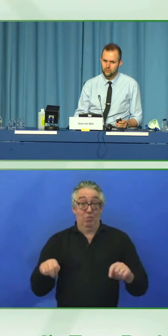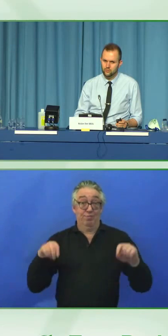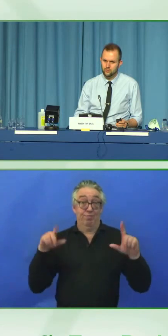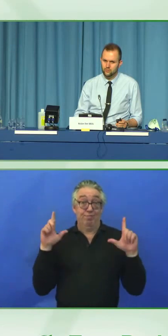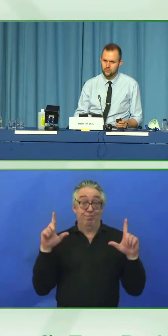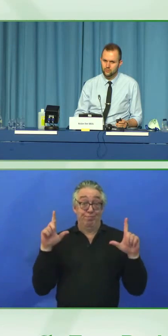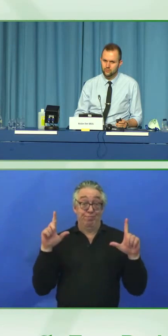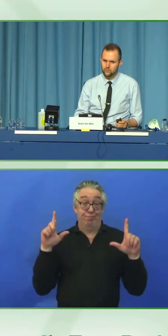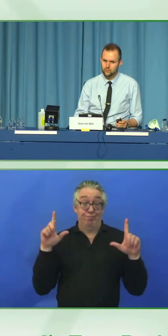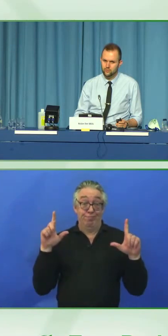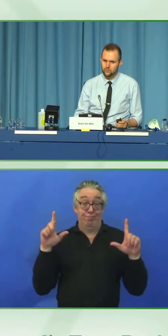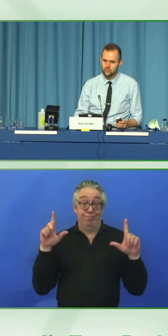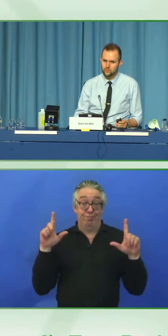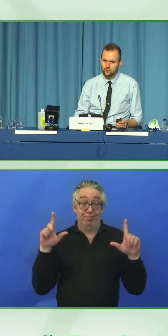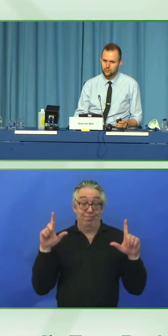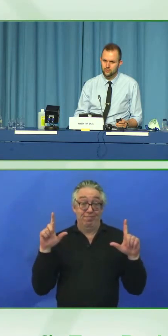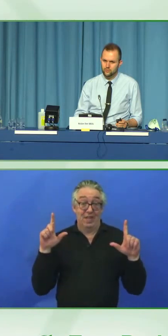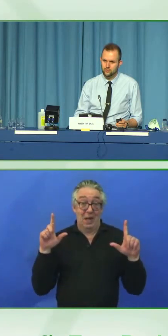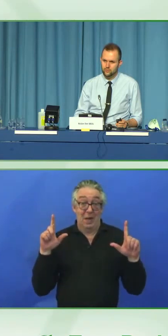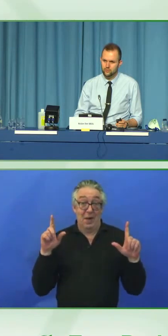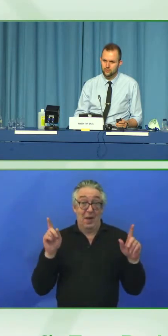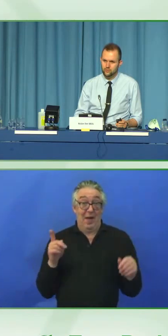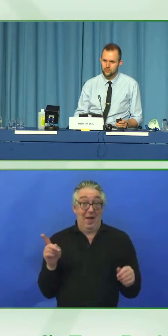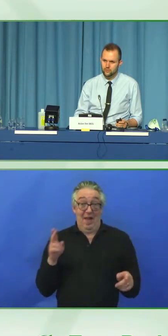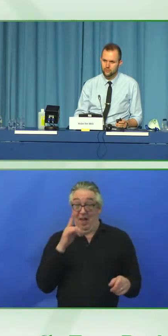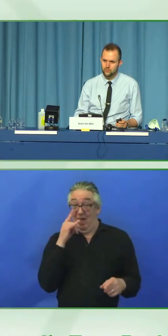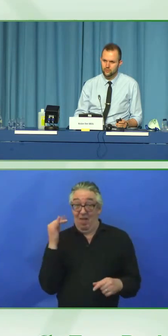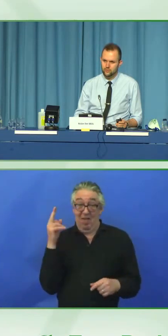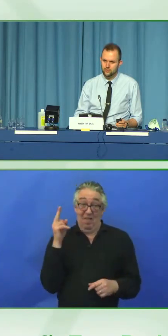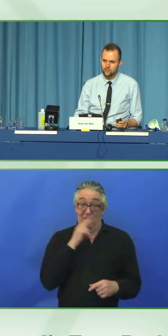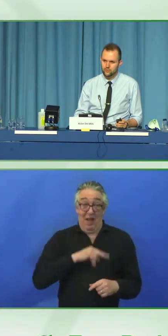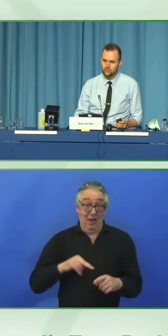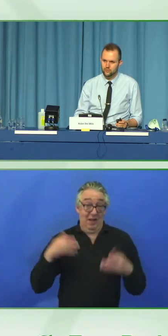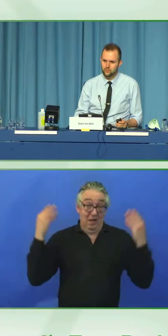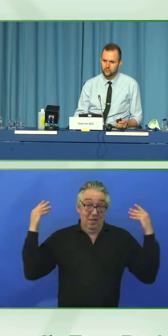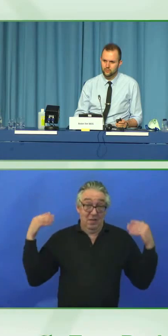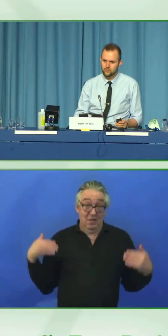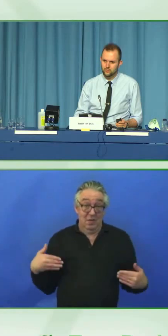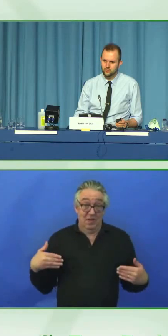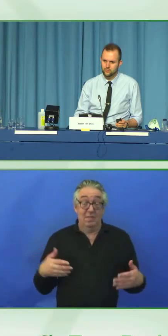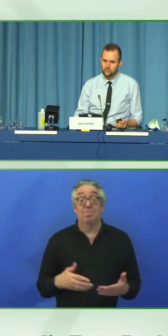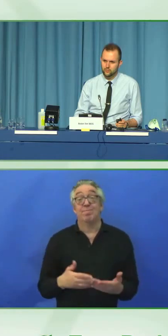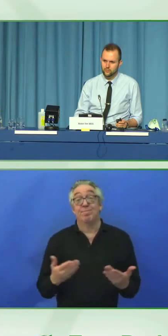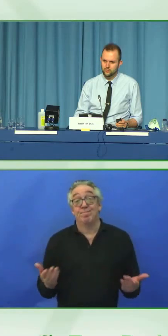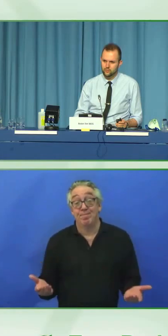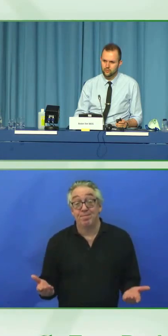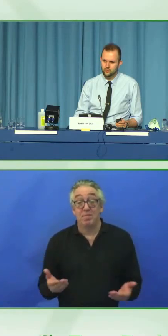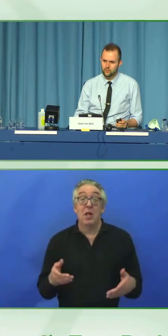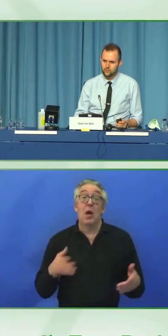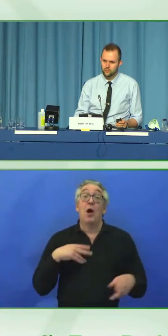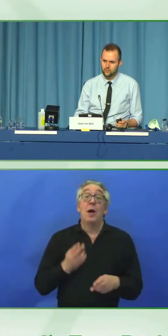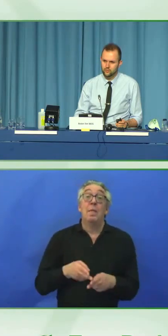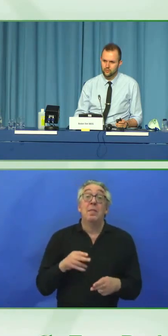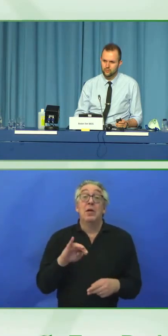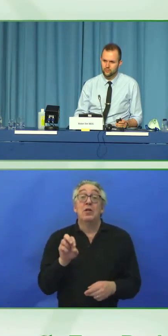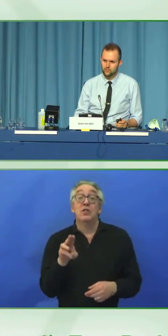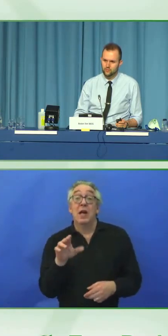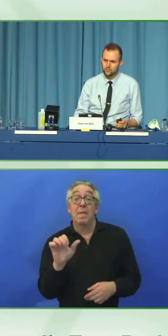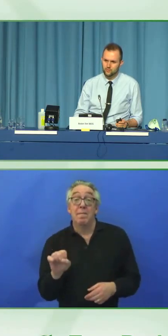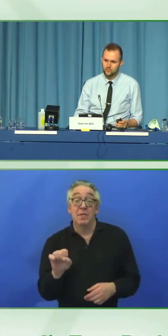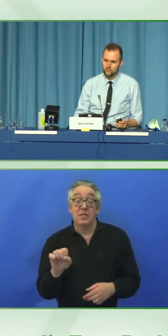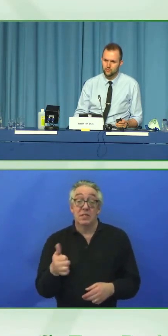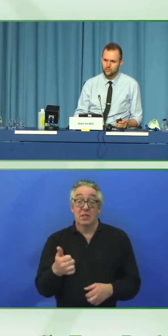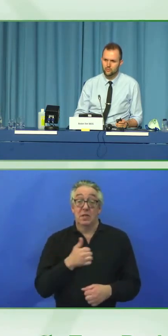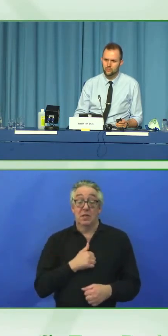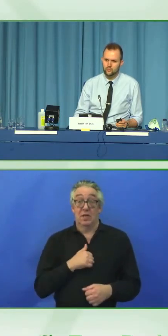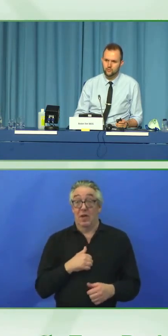as a horrifyingly big screen. But yeah, so my name is James. I myself am a disabled person, or a